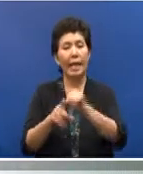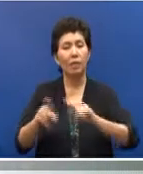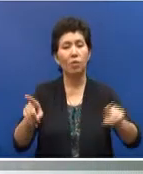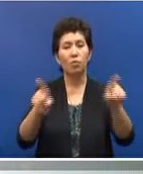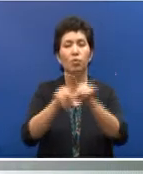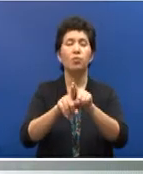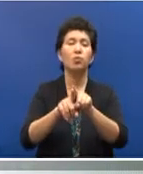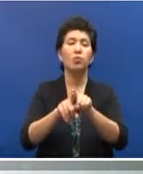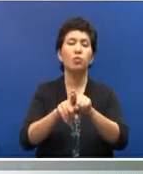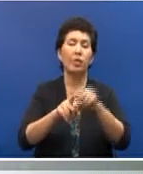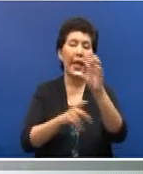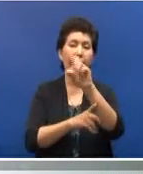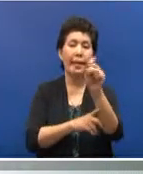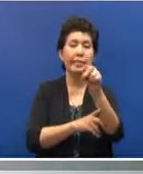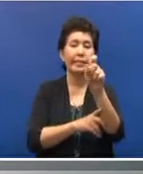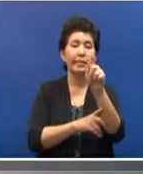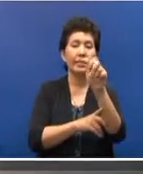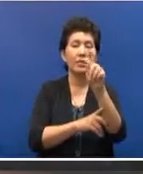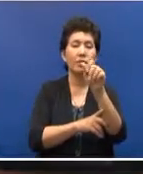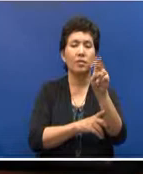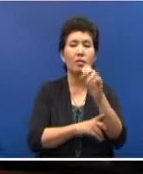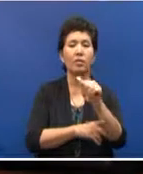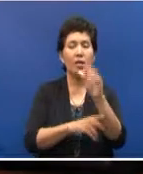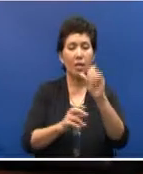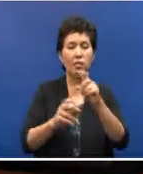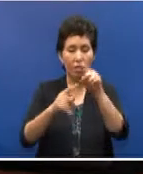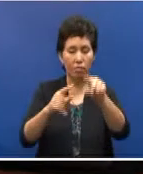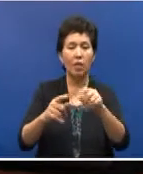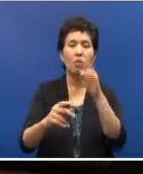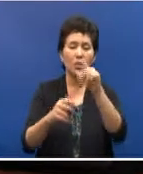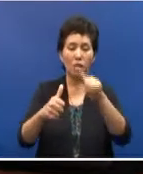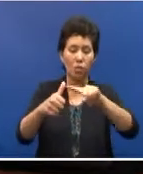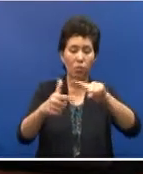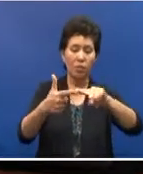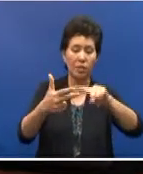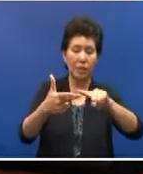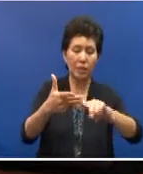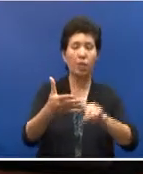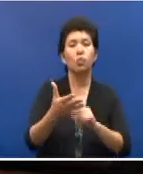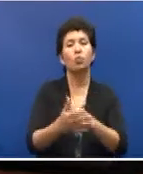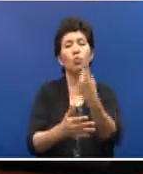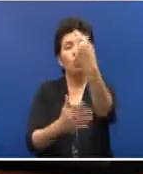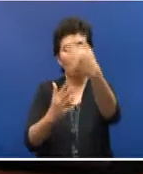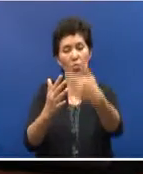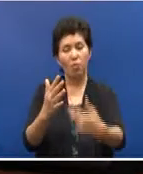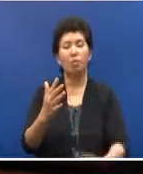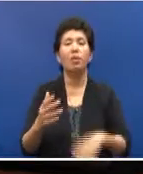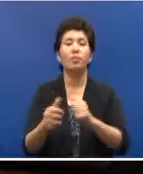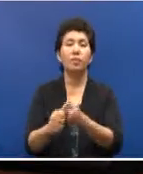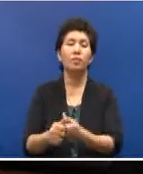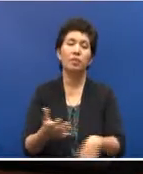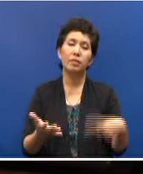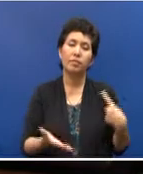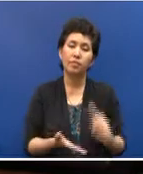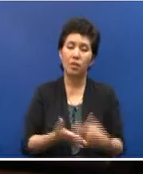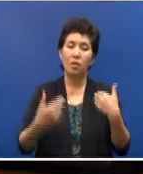up to extermination. Okay, let us go through one by one. Okay, the first one, which is due